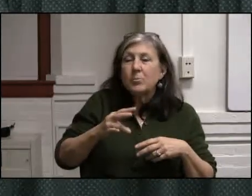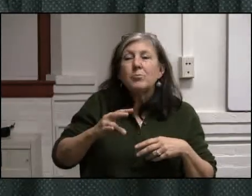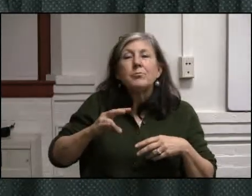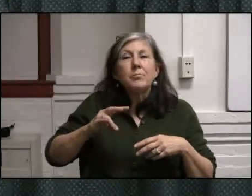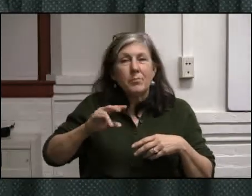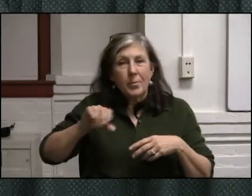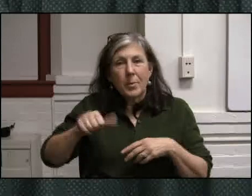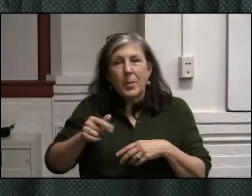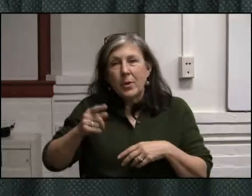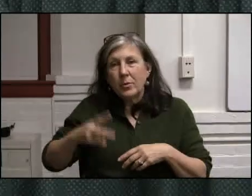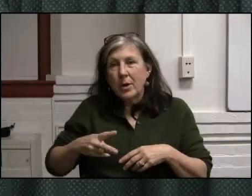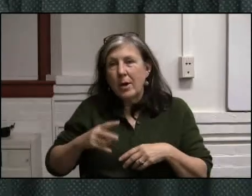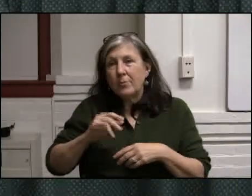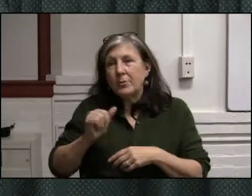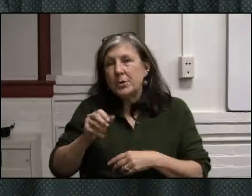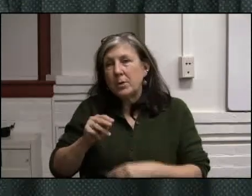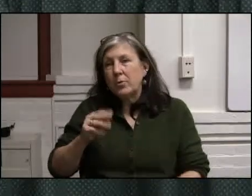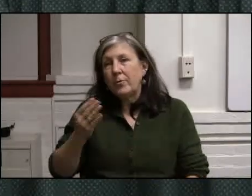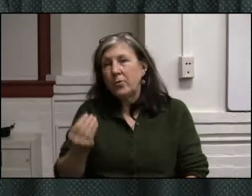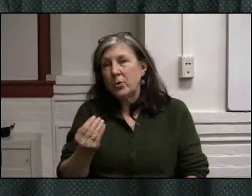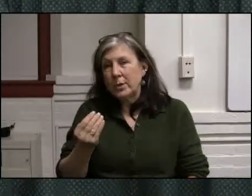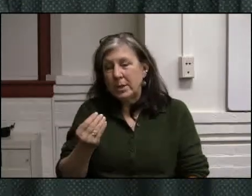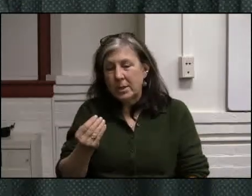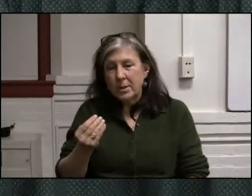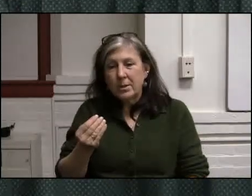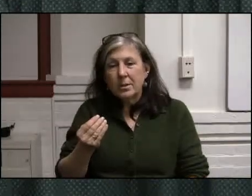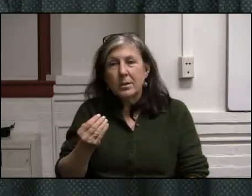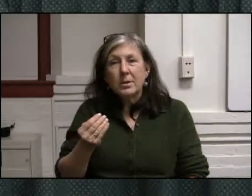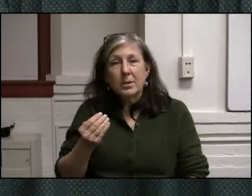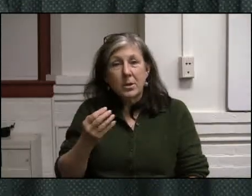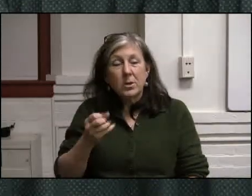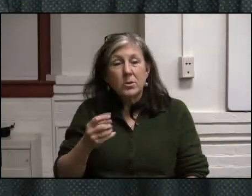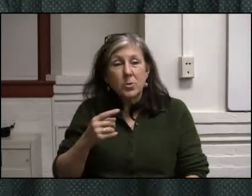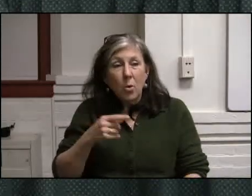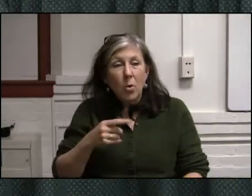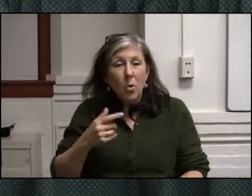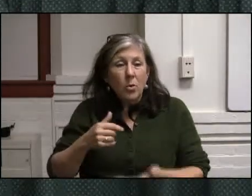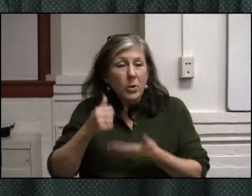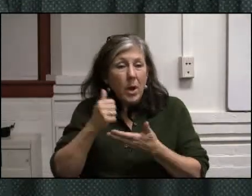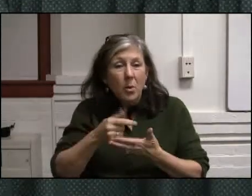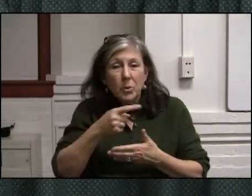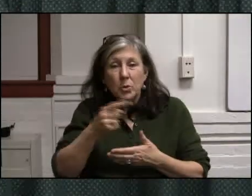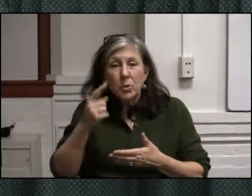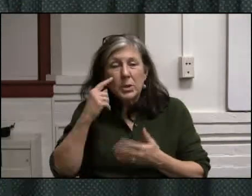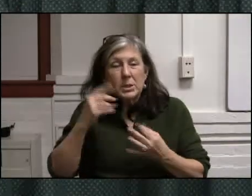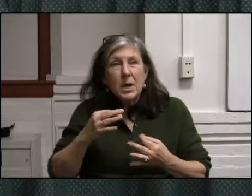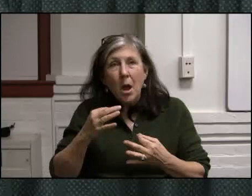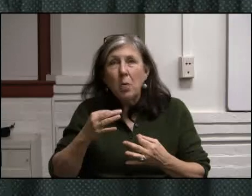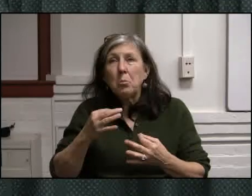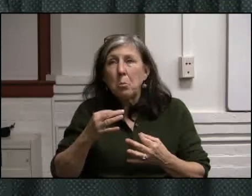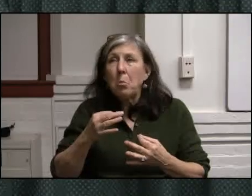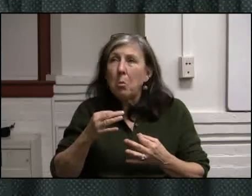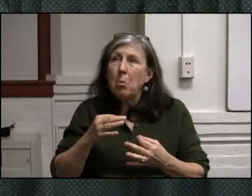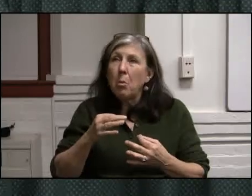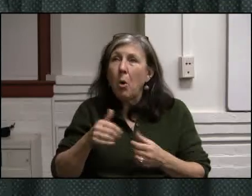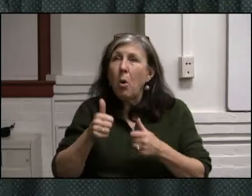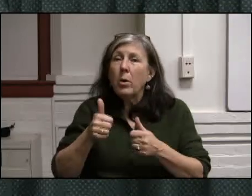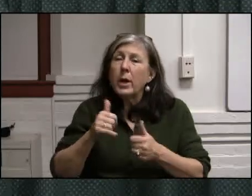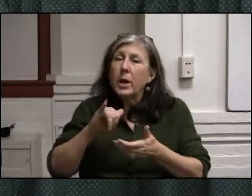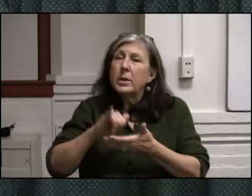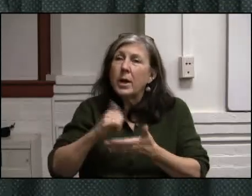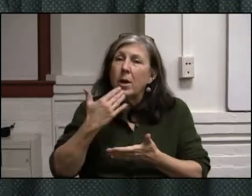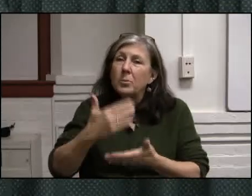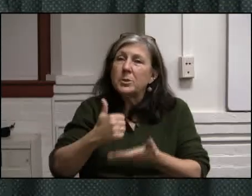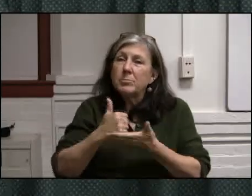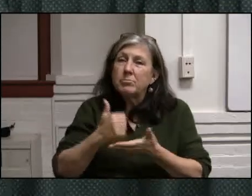the intent that it helps you decide what you're satisfied with. You might make some decisions on the 7th and be done with certain things. You might find that there's some things you